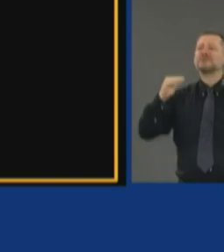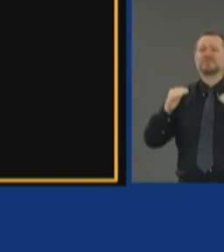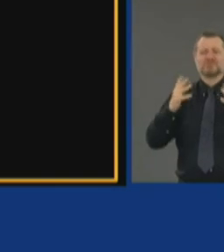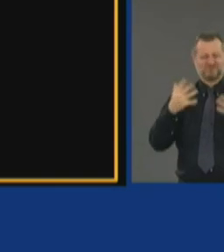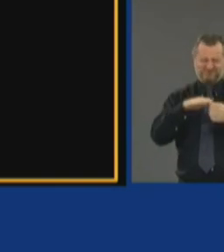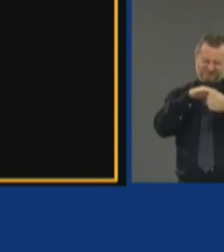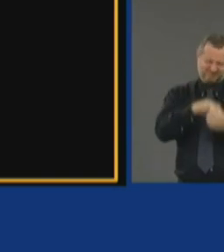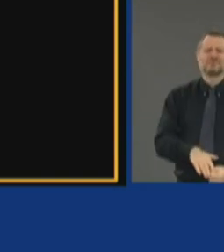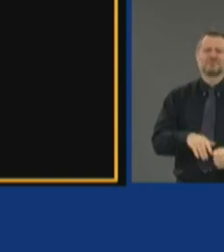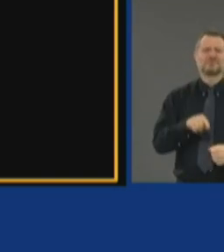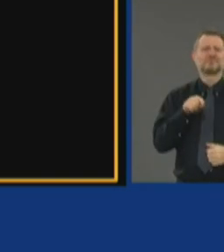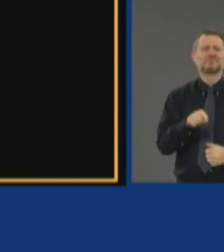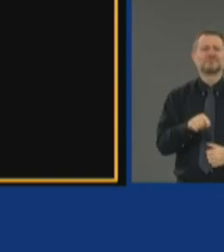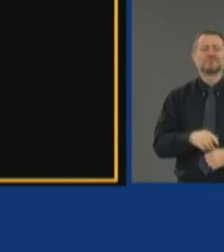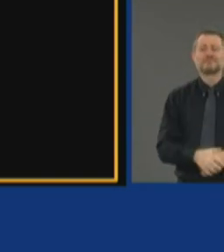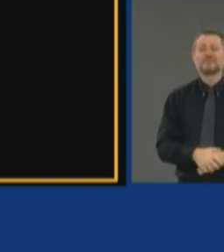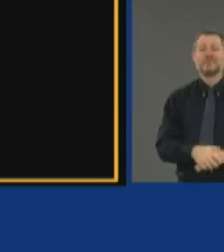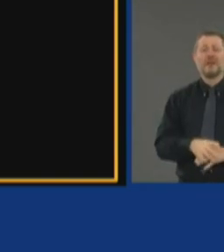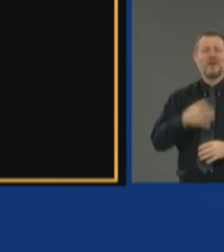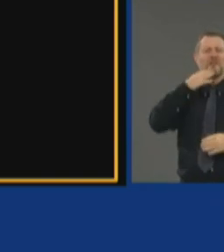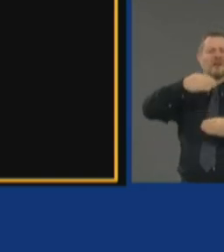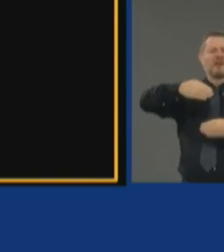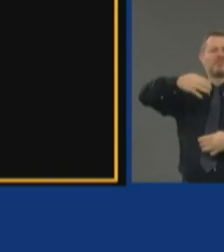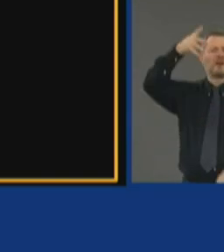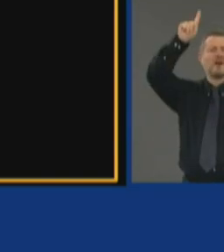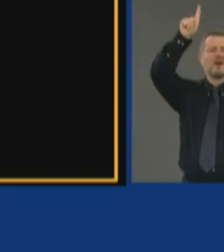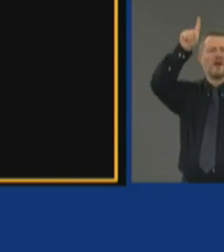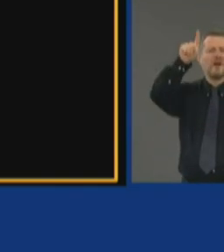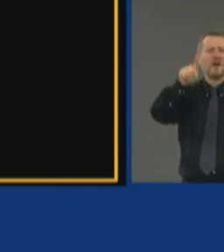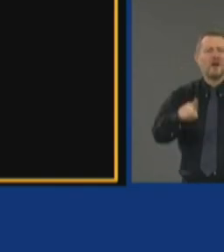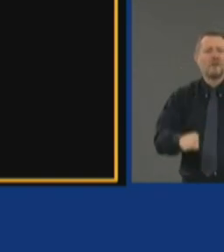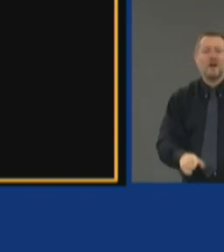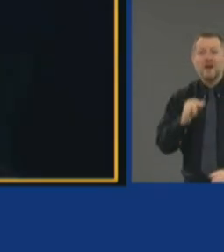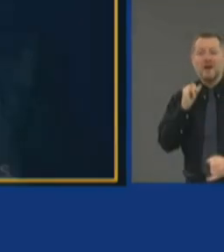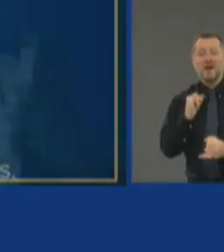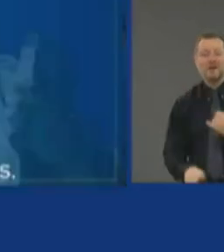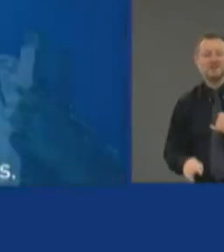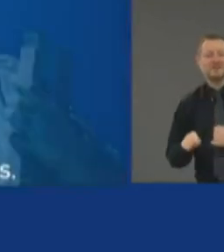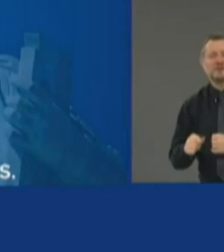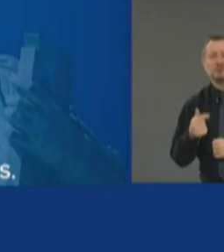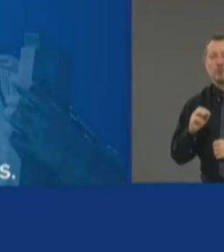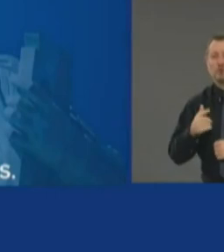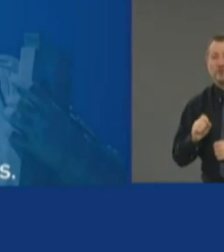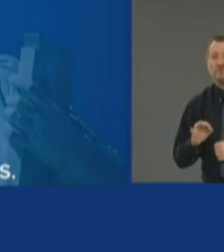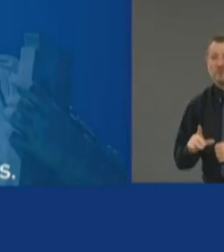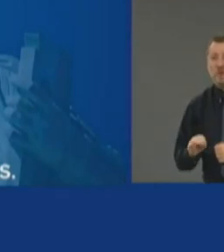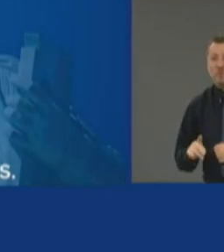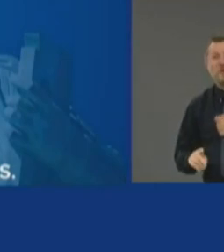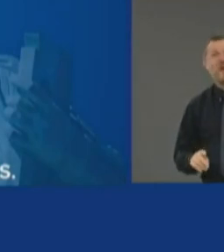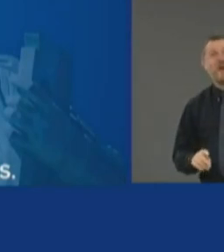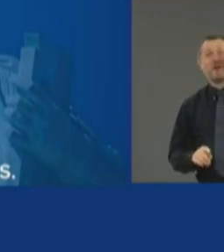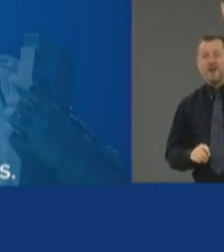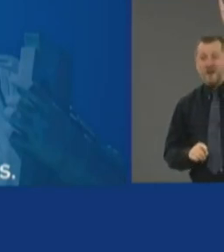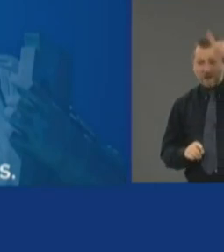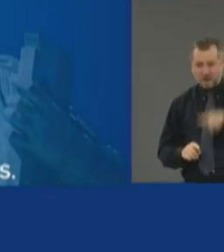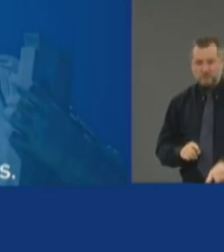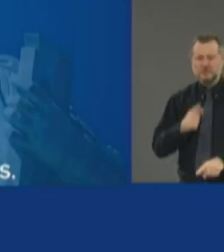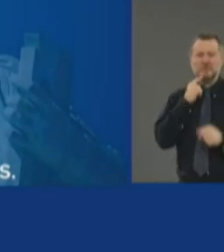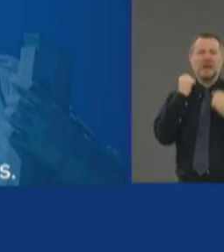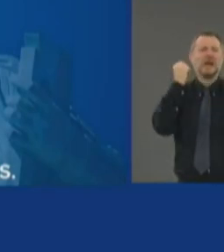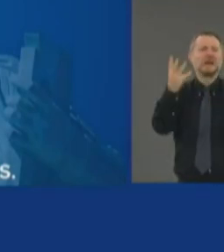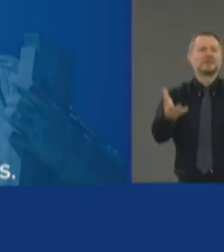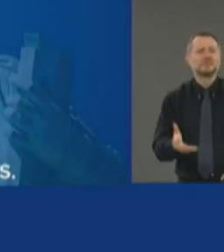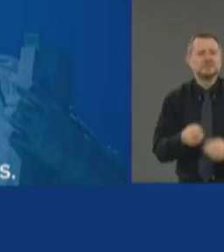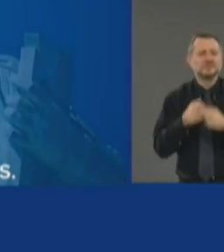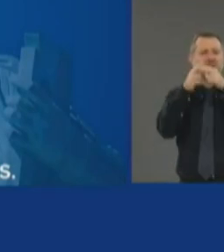Floyd is just the last name on a very long list. Fine, enough is enough.